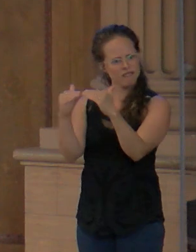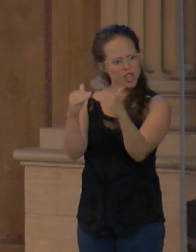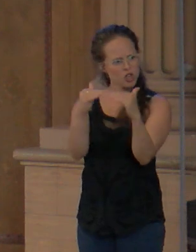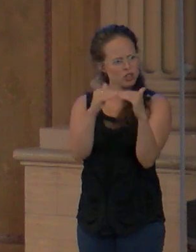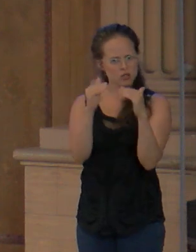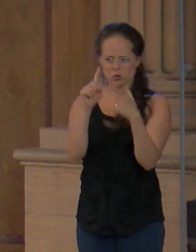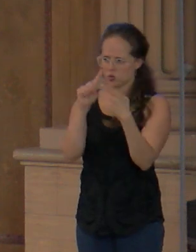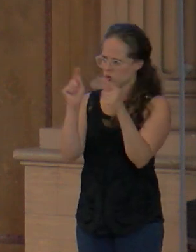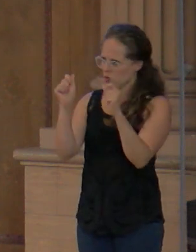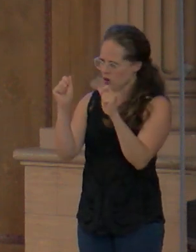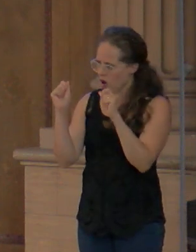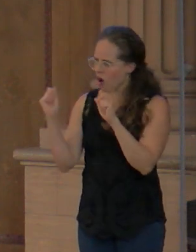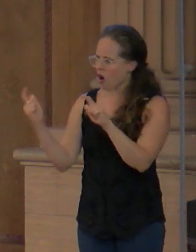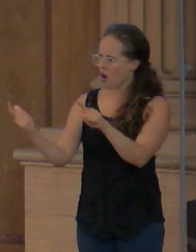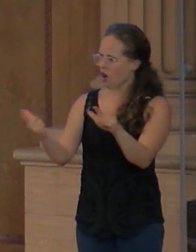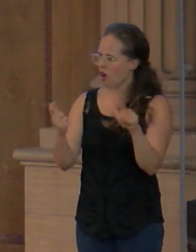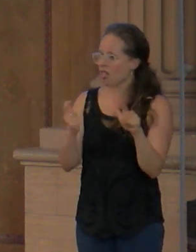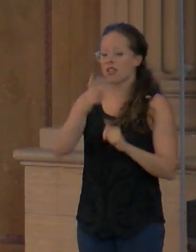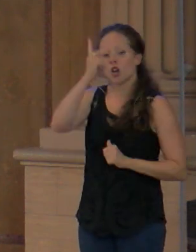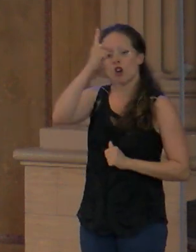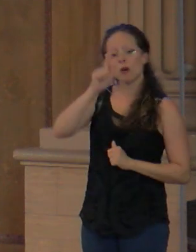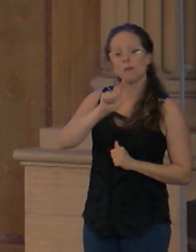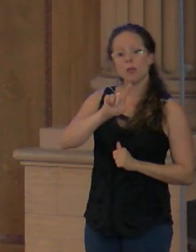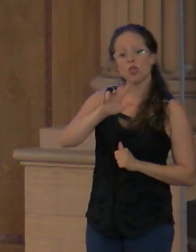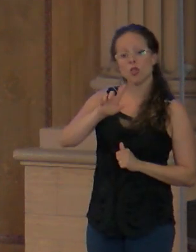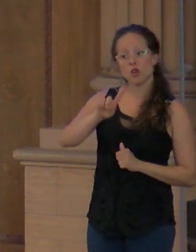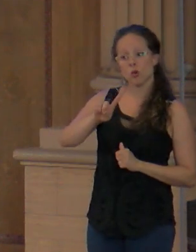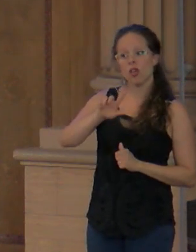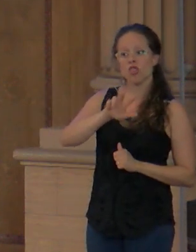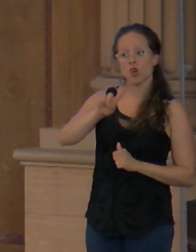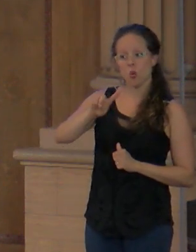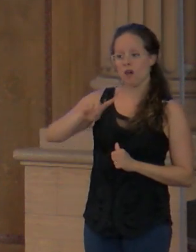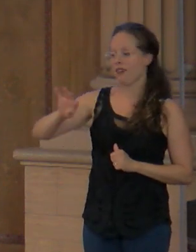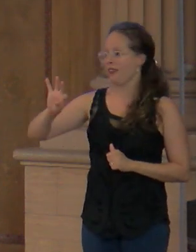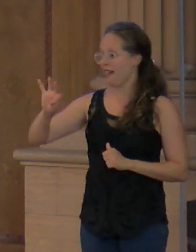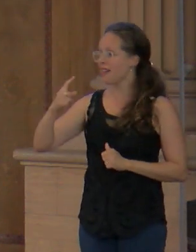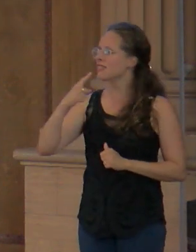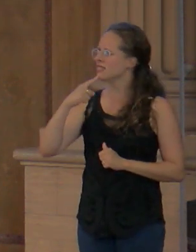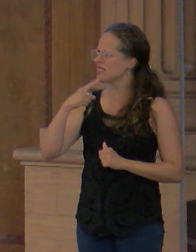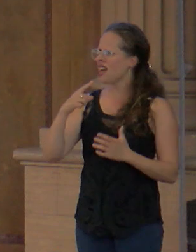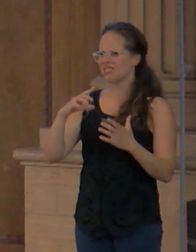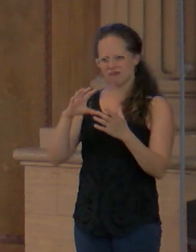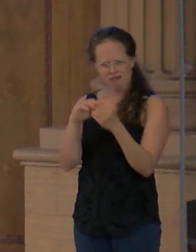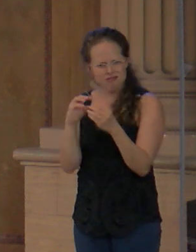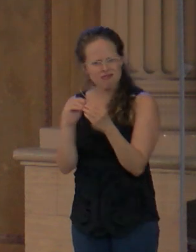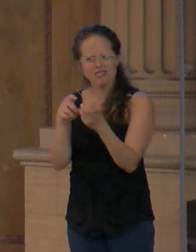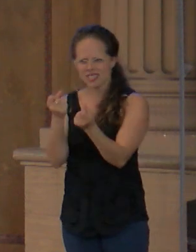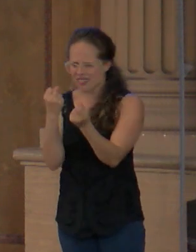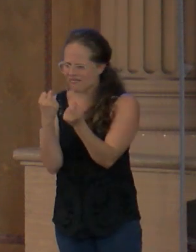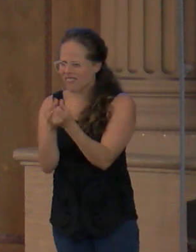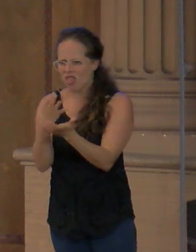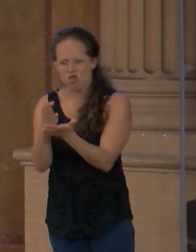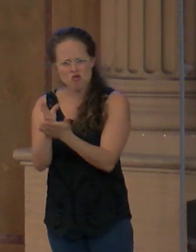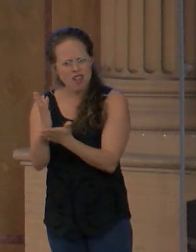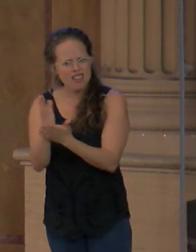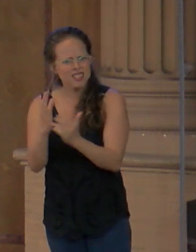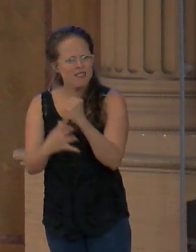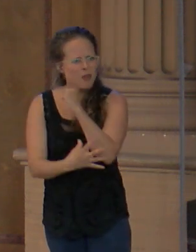us. Proverbs 31:9 says, "Open your mouth, judge righteously, defend the rights of the poor and the